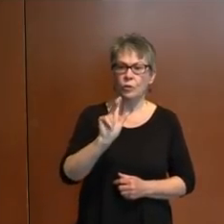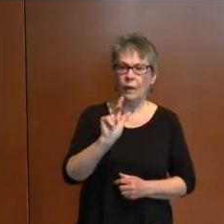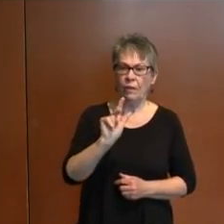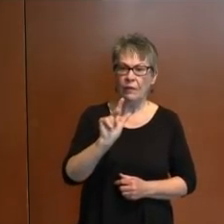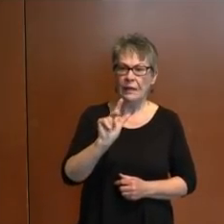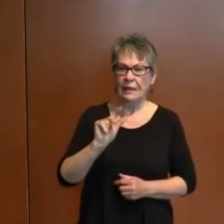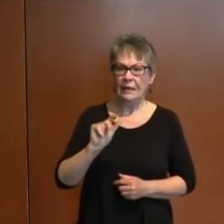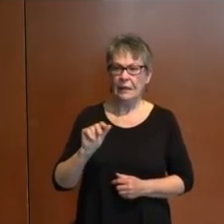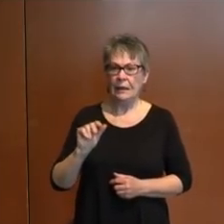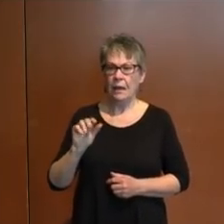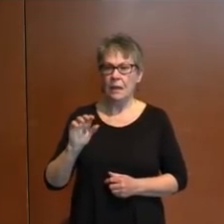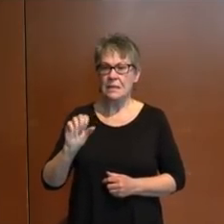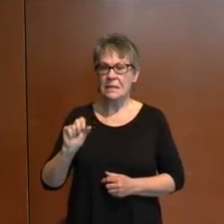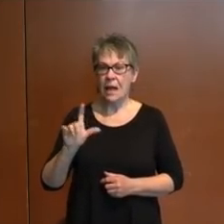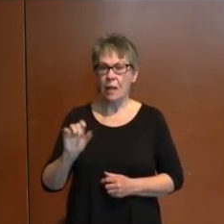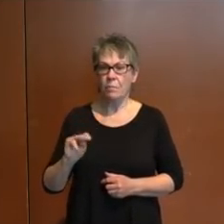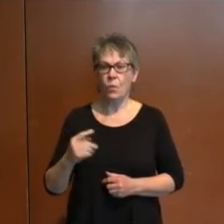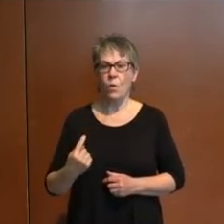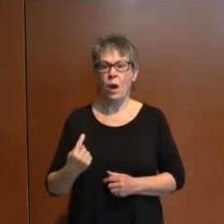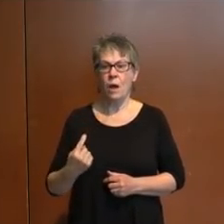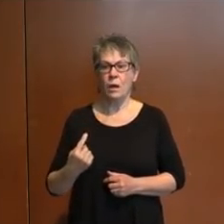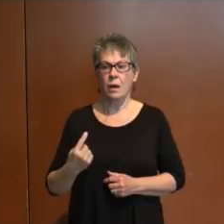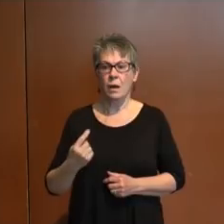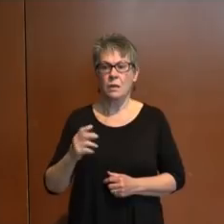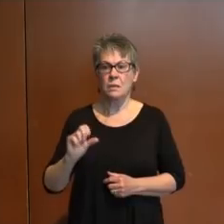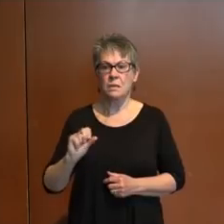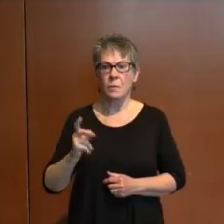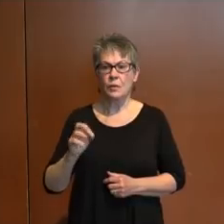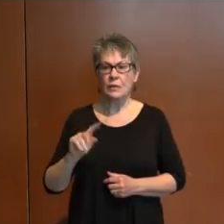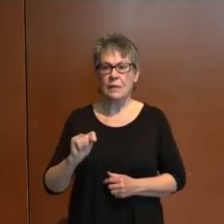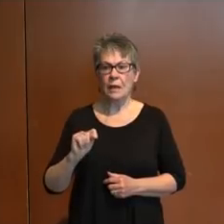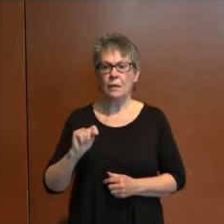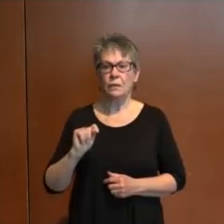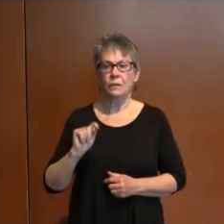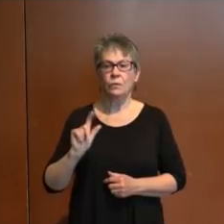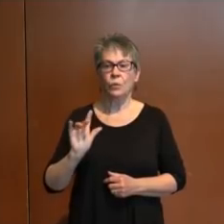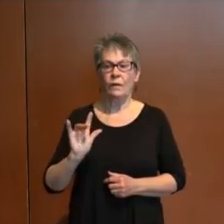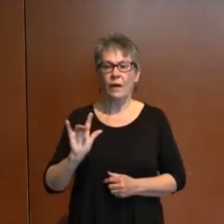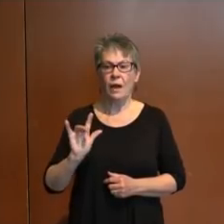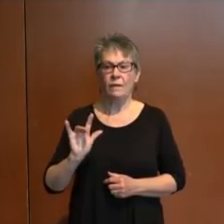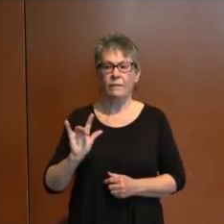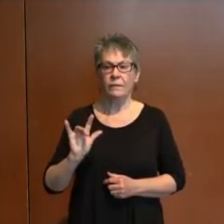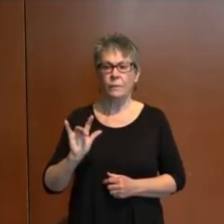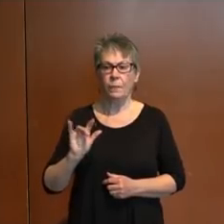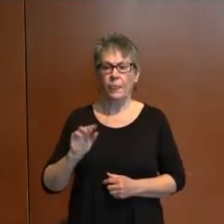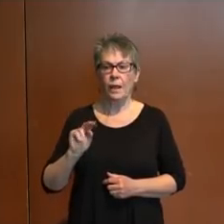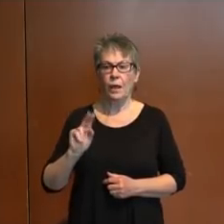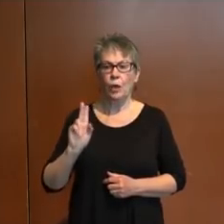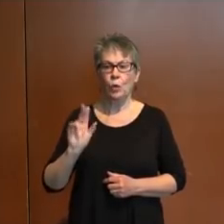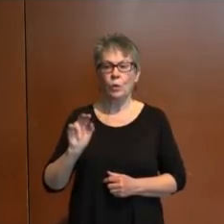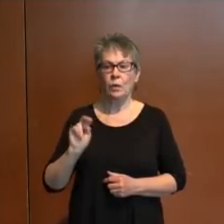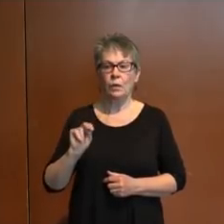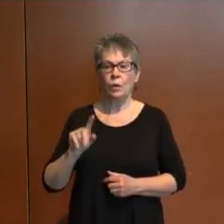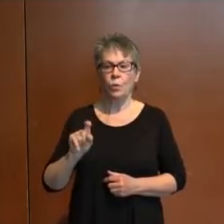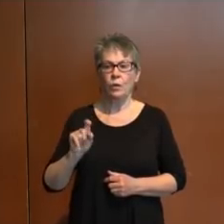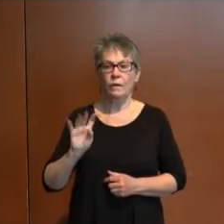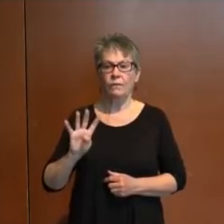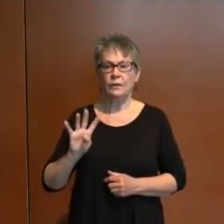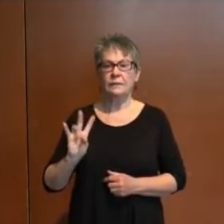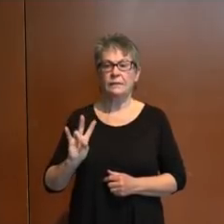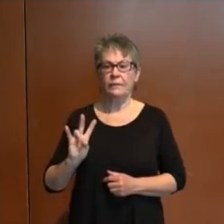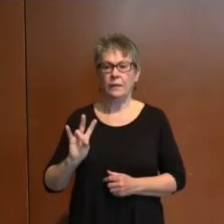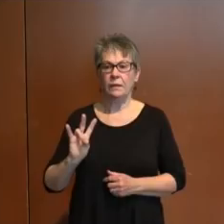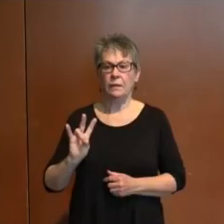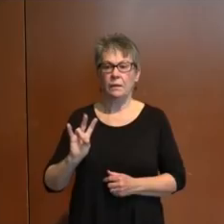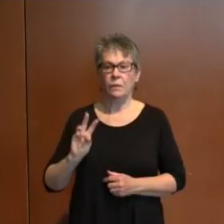Somerset 35, Sussex 20, Union 147, and Warren